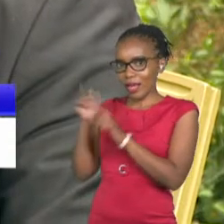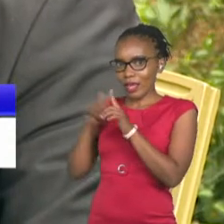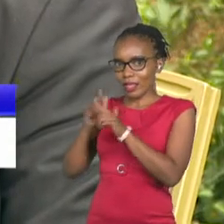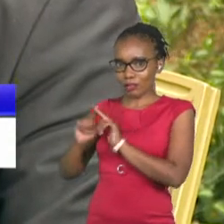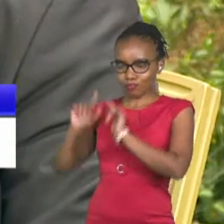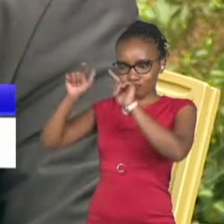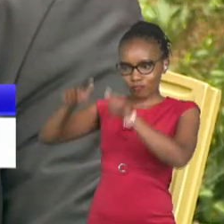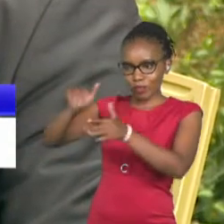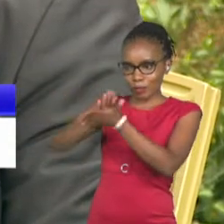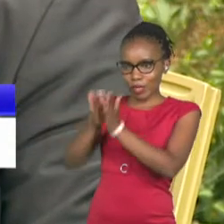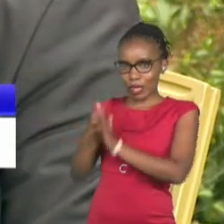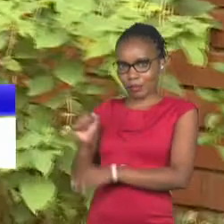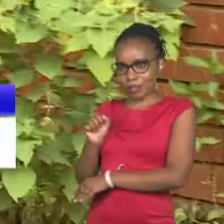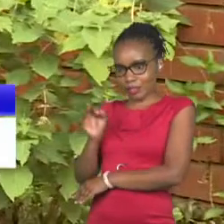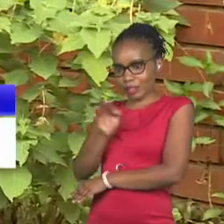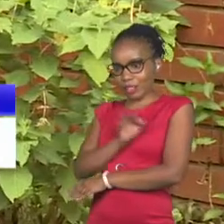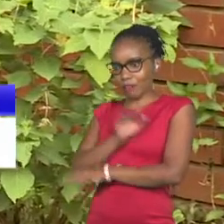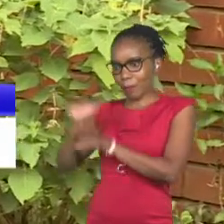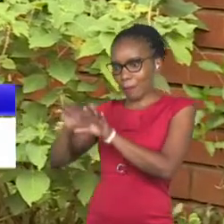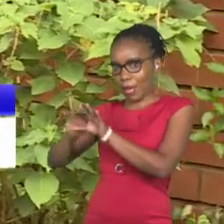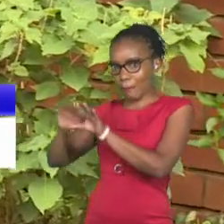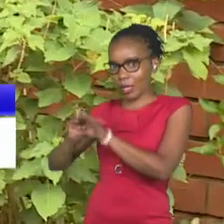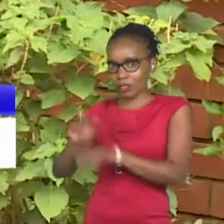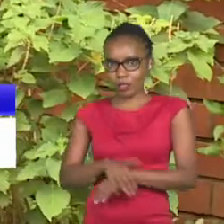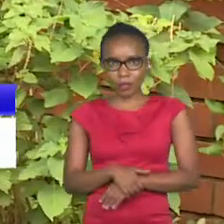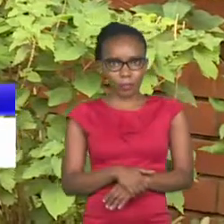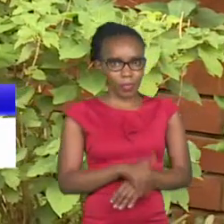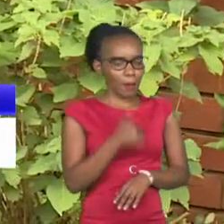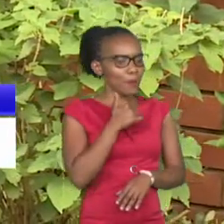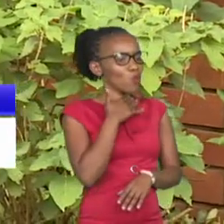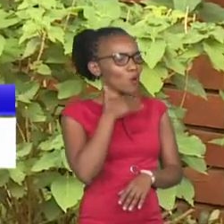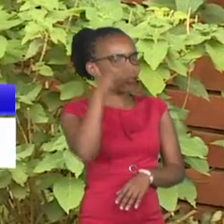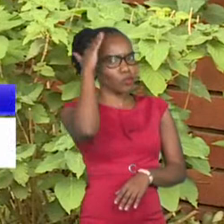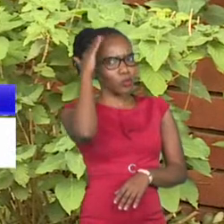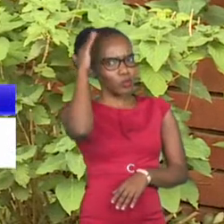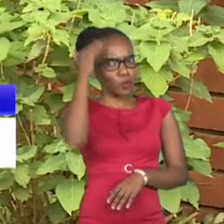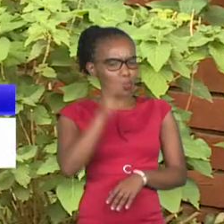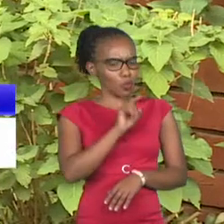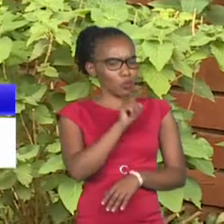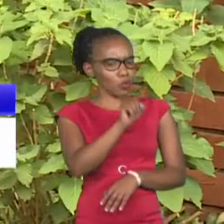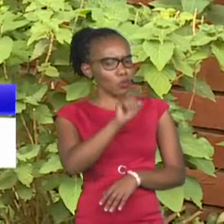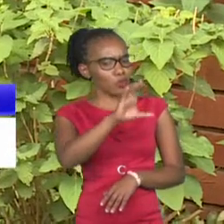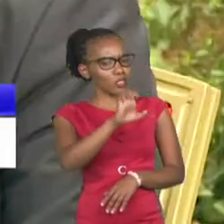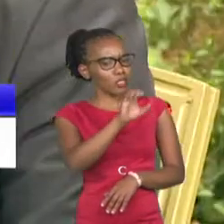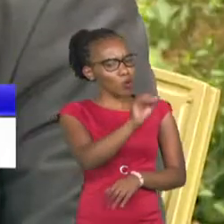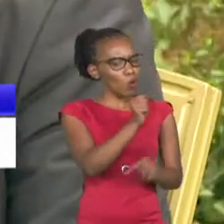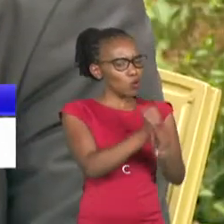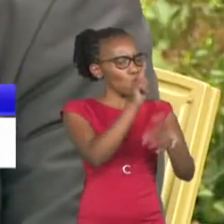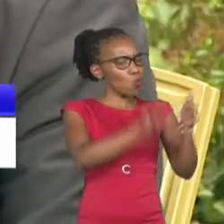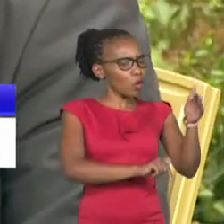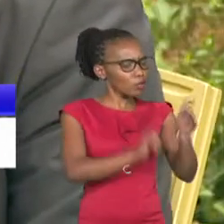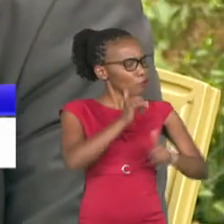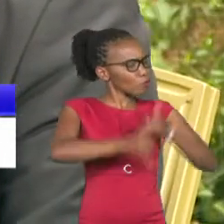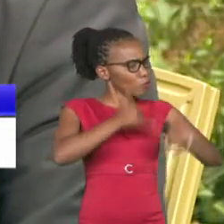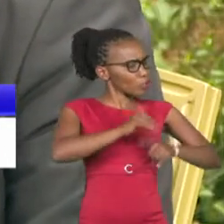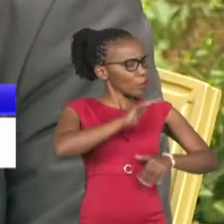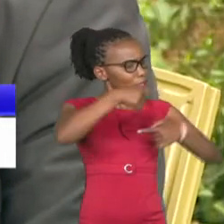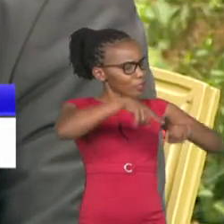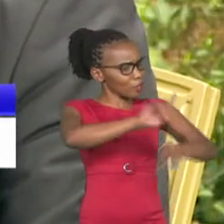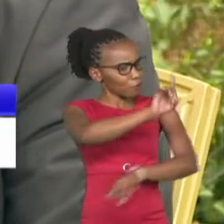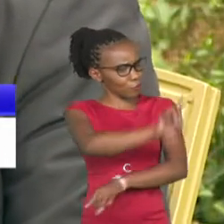to become staff members of Elite Edge Consult. Now, I'd like to know, apart from being a CEO, what do you do for fun? Well,